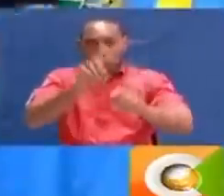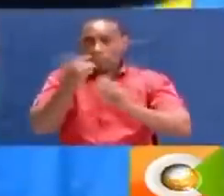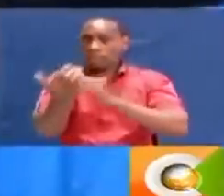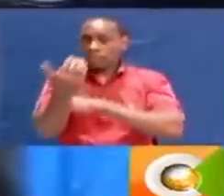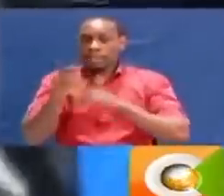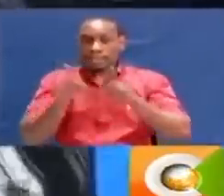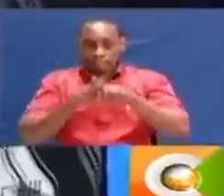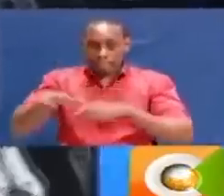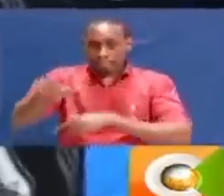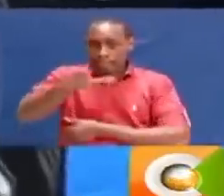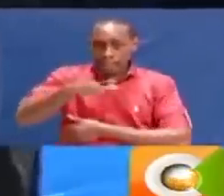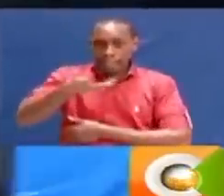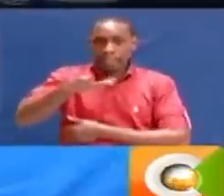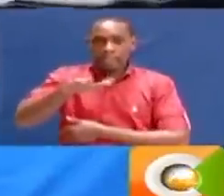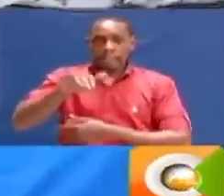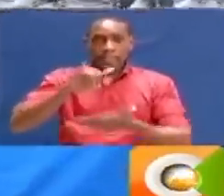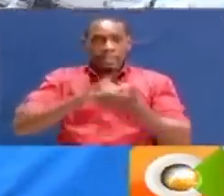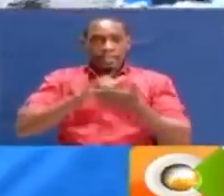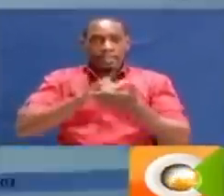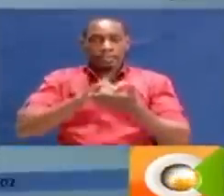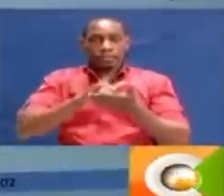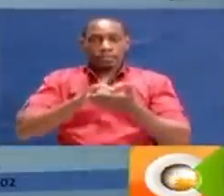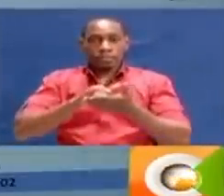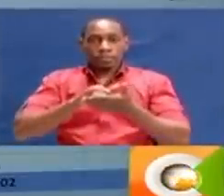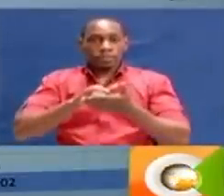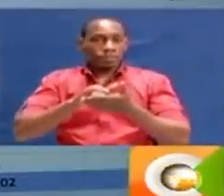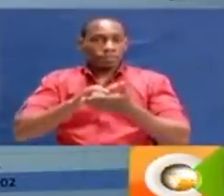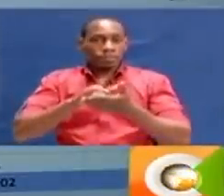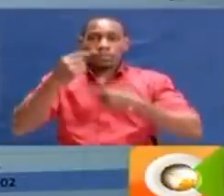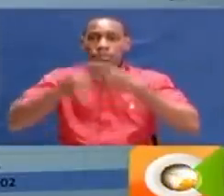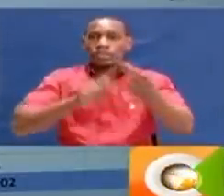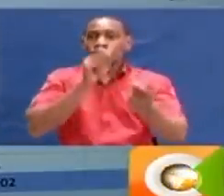the tests, and you can see as at now, we have had